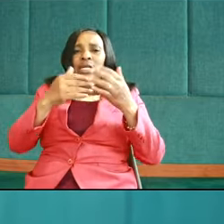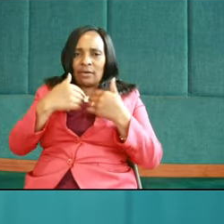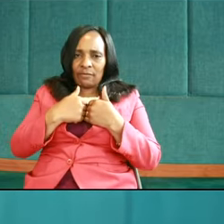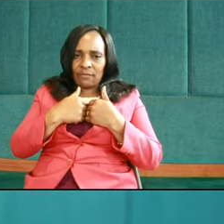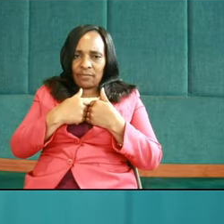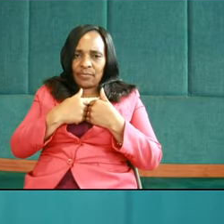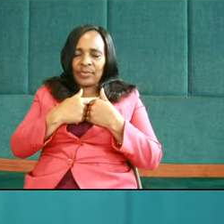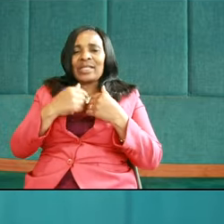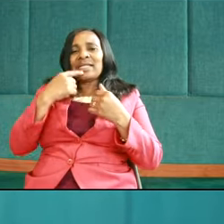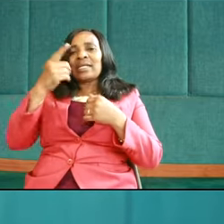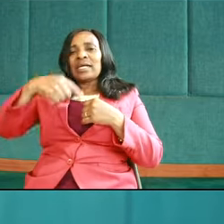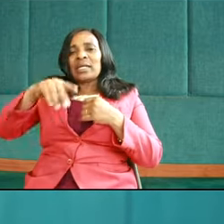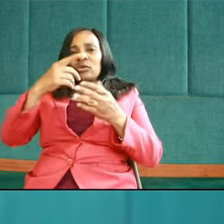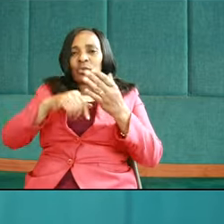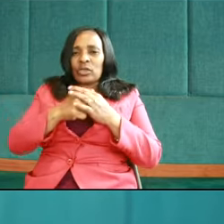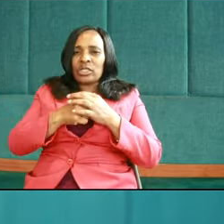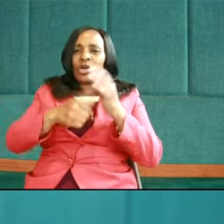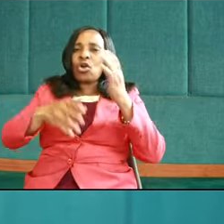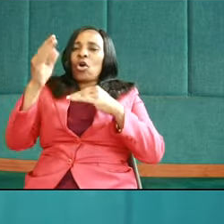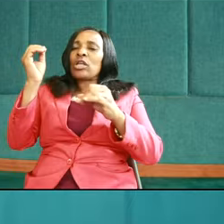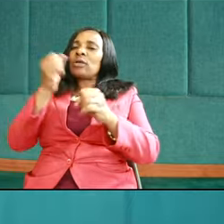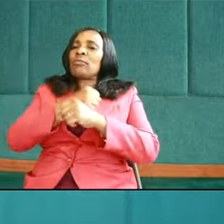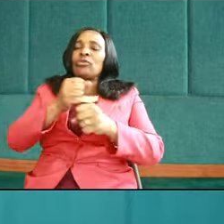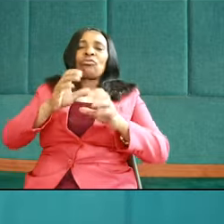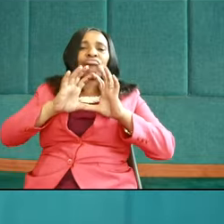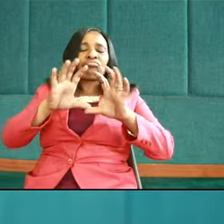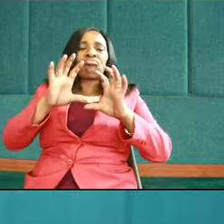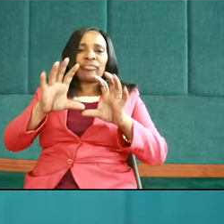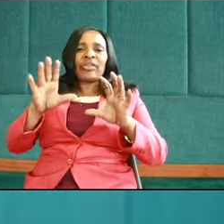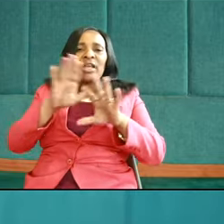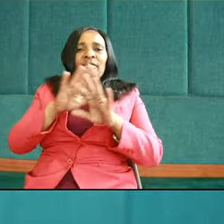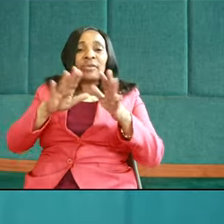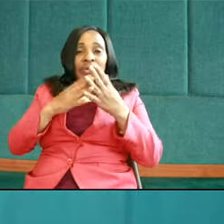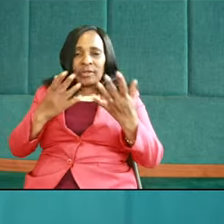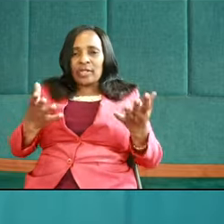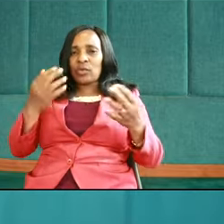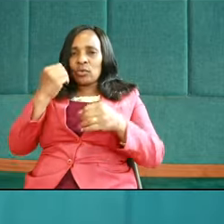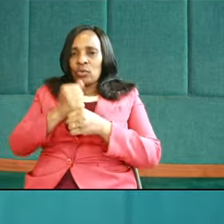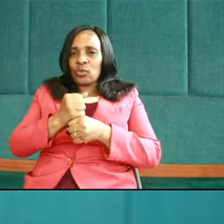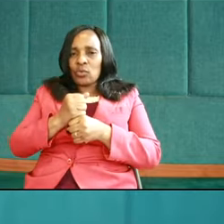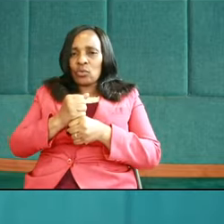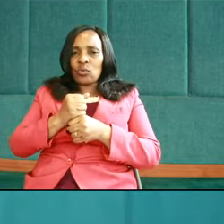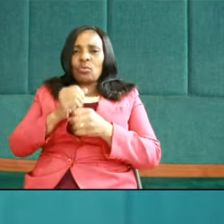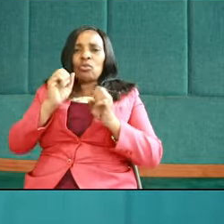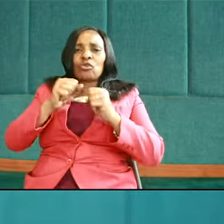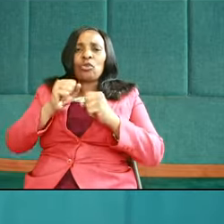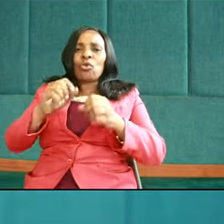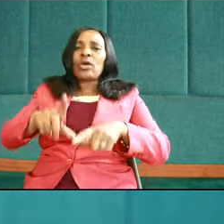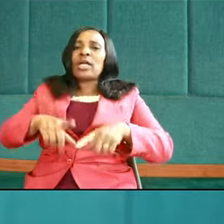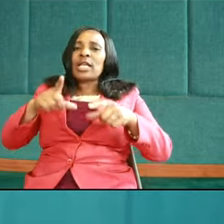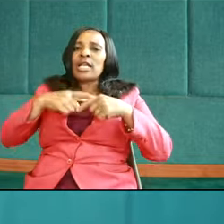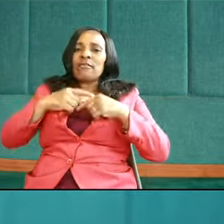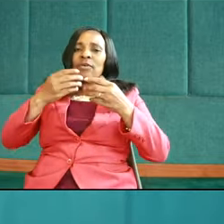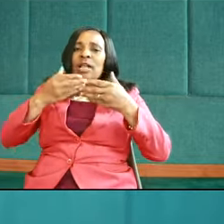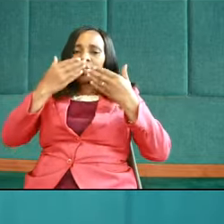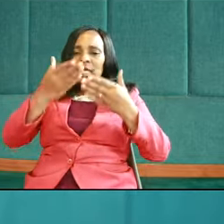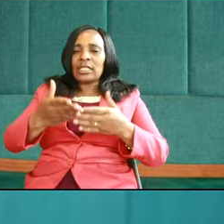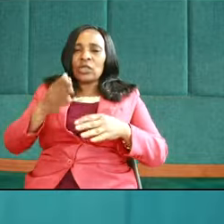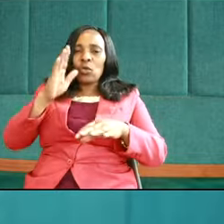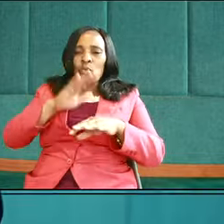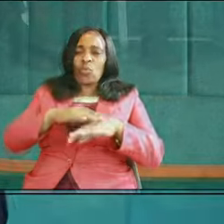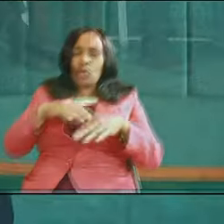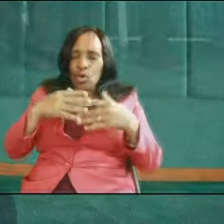is really just telling us that God cannot be mocked. Everything that we do will lead to results, good ones or bad